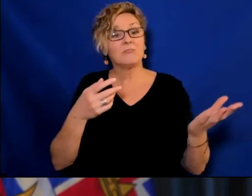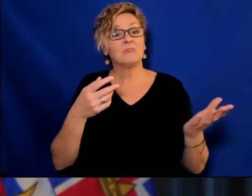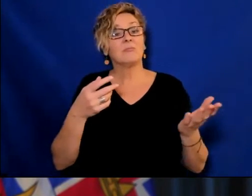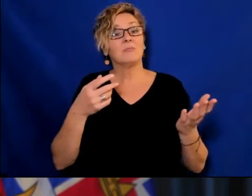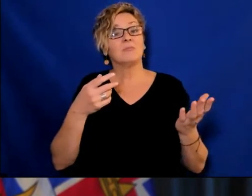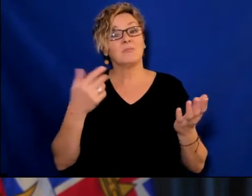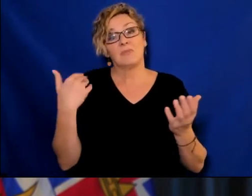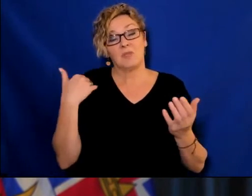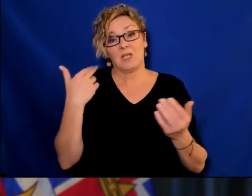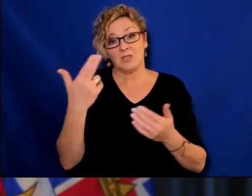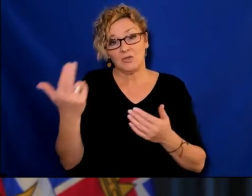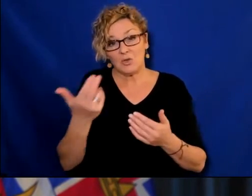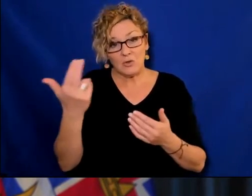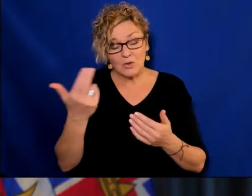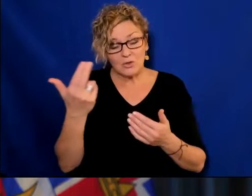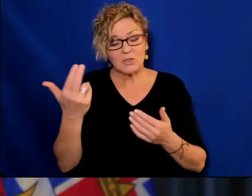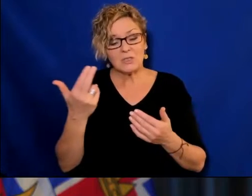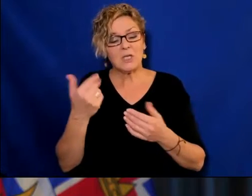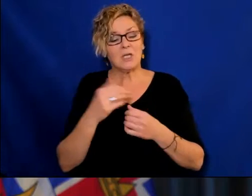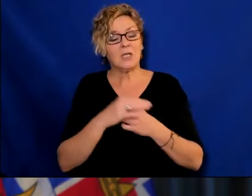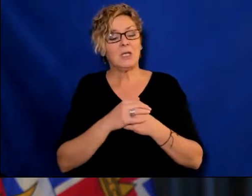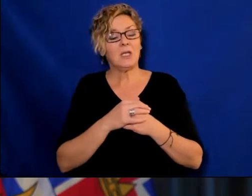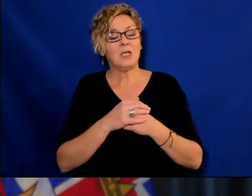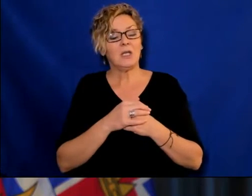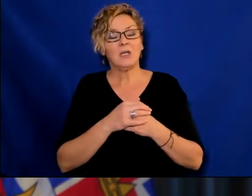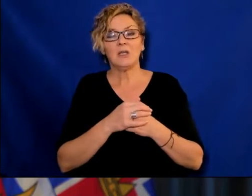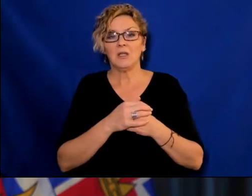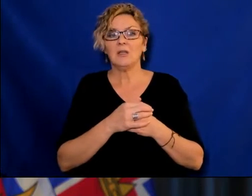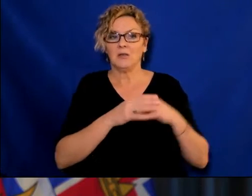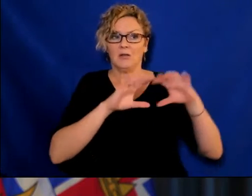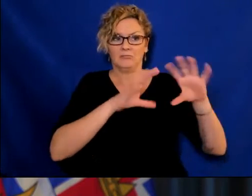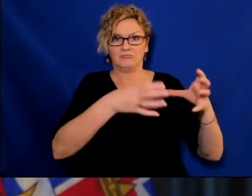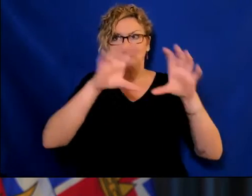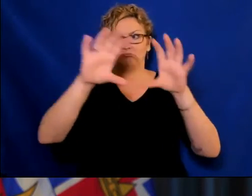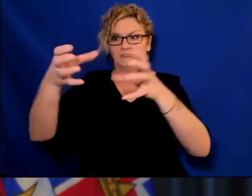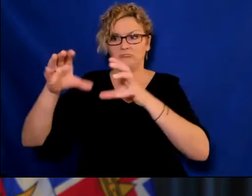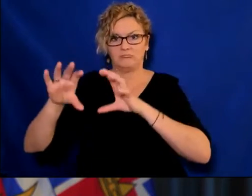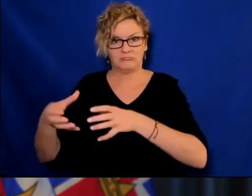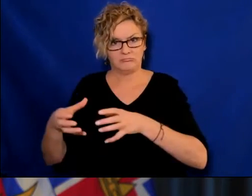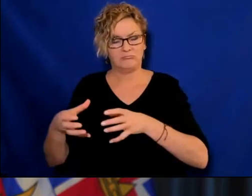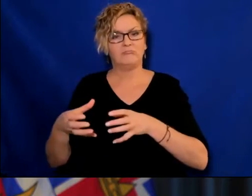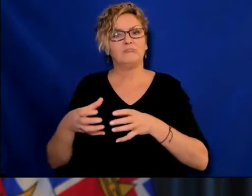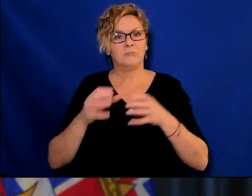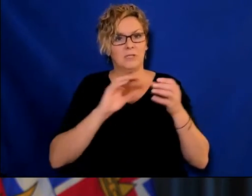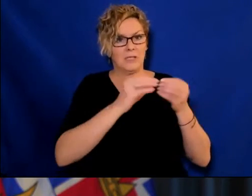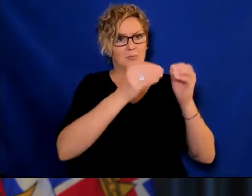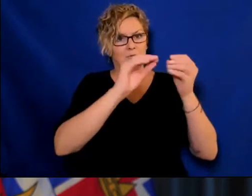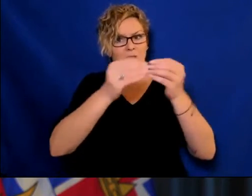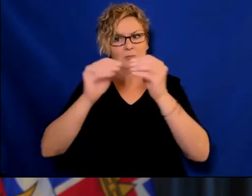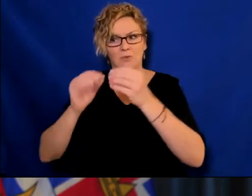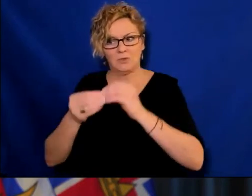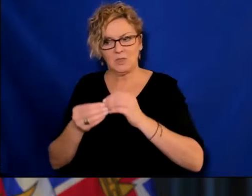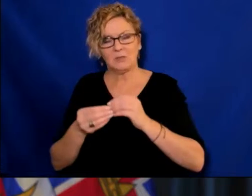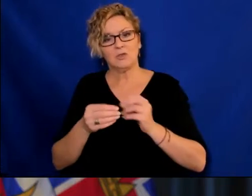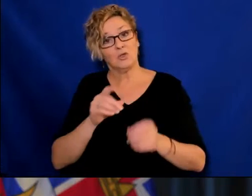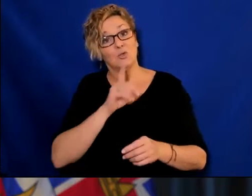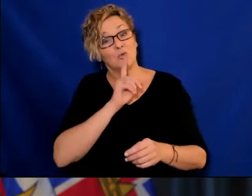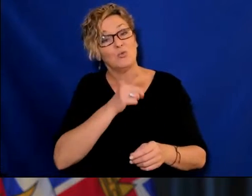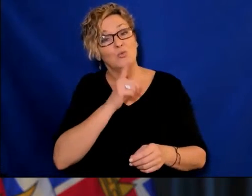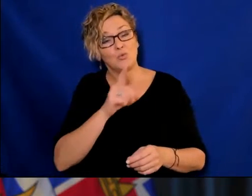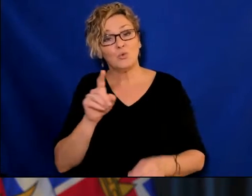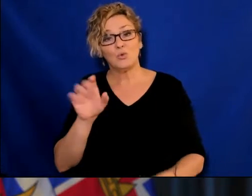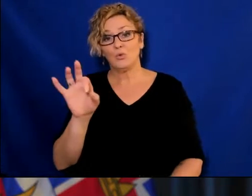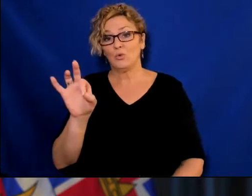the regular information by health service delivery areas, that the Fraser Health Region is seeing significantly the highest number